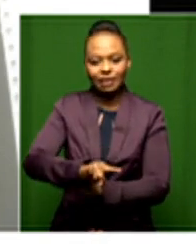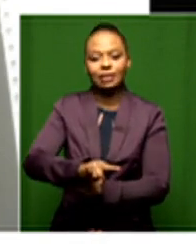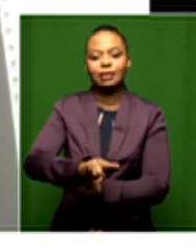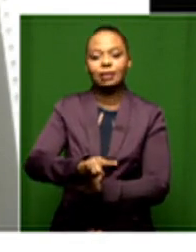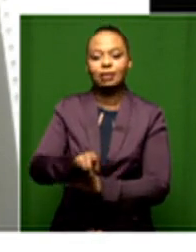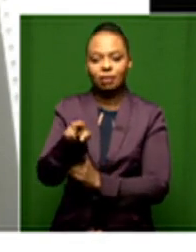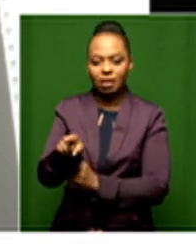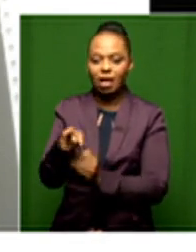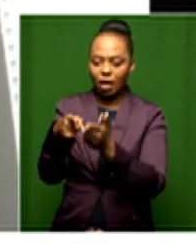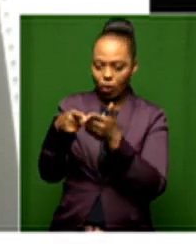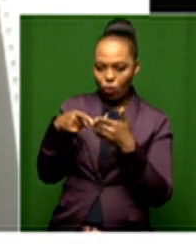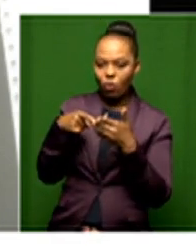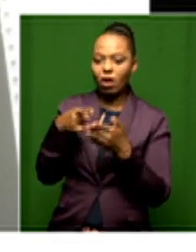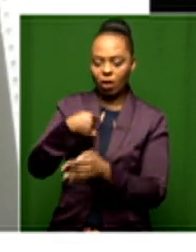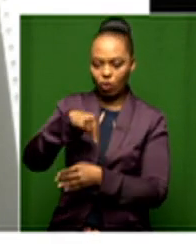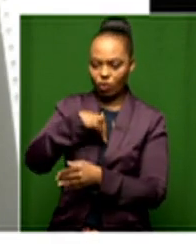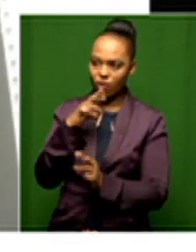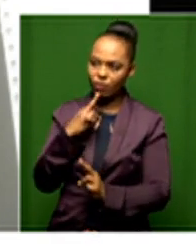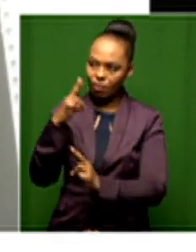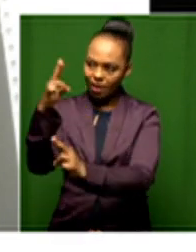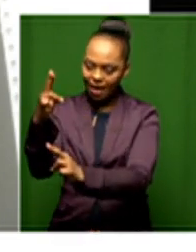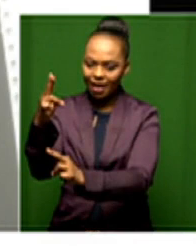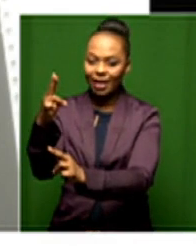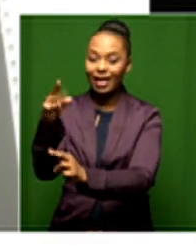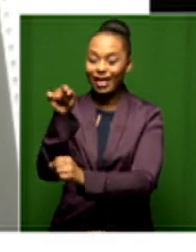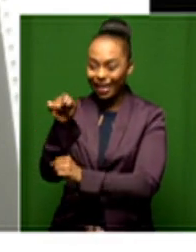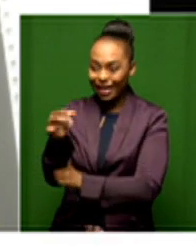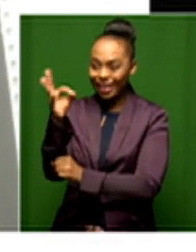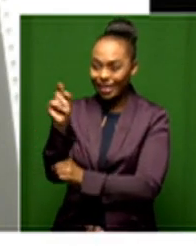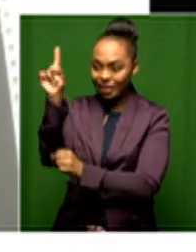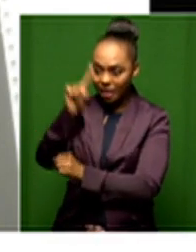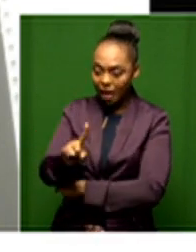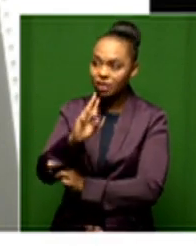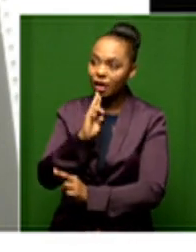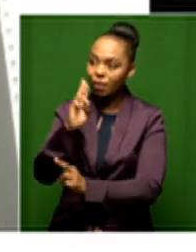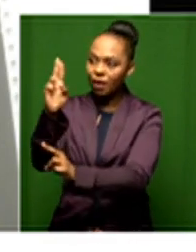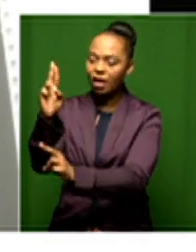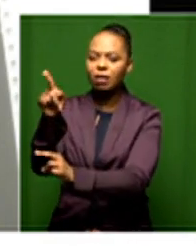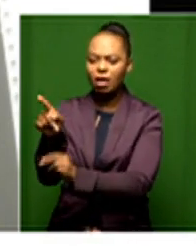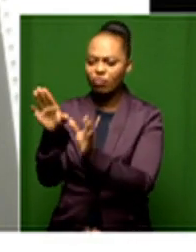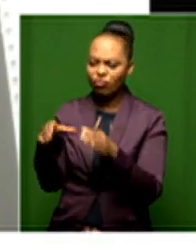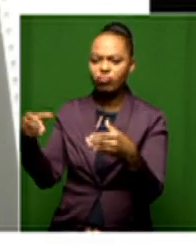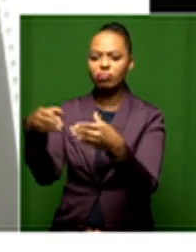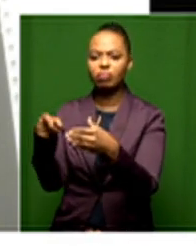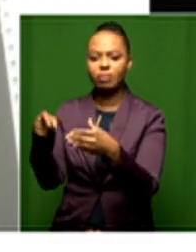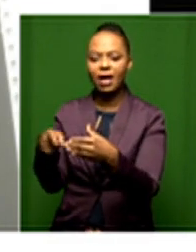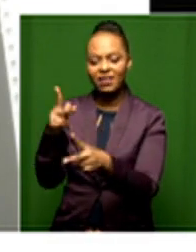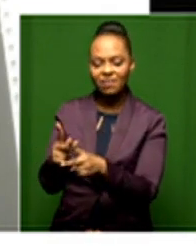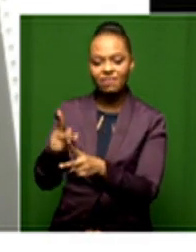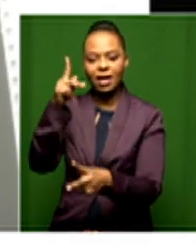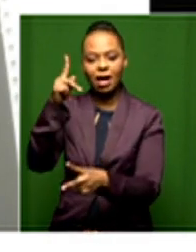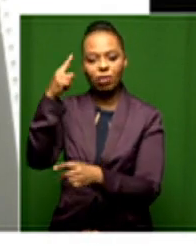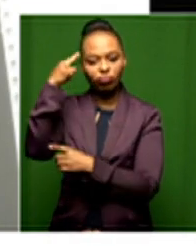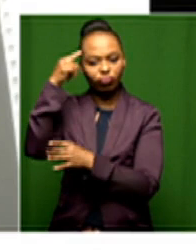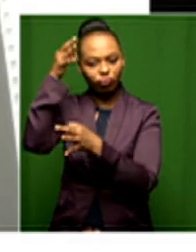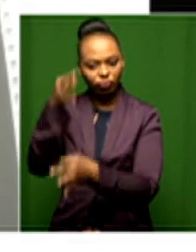been required to reply. And then within that 30 days, I would imagine that the panel would have made the final consideration